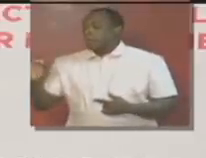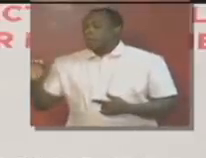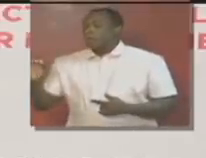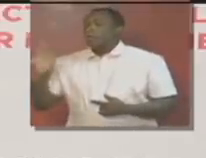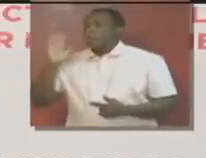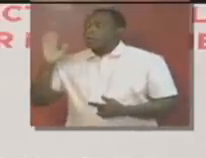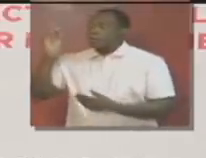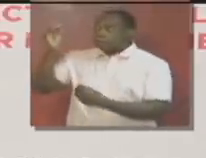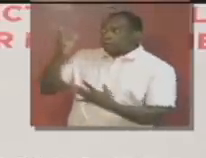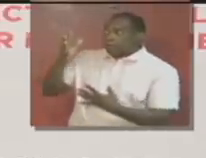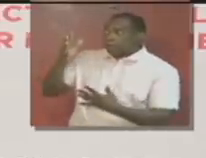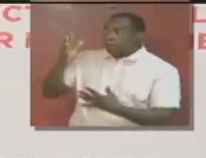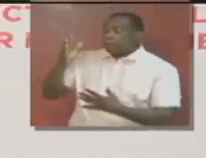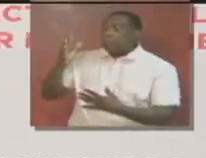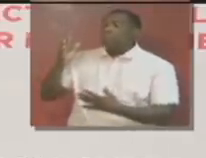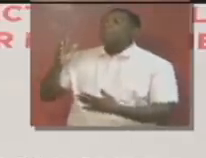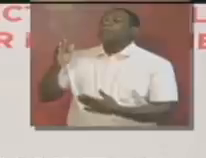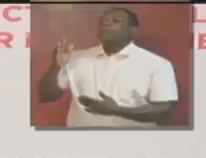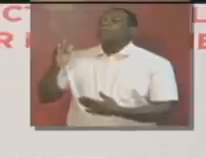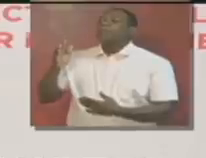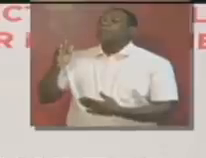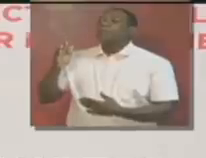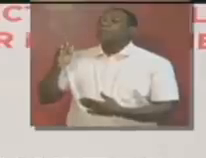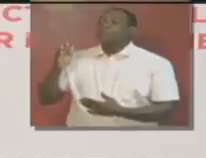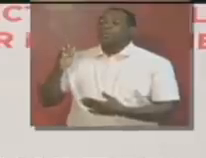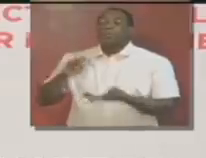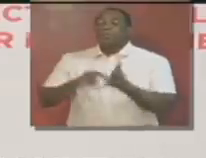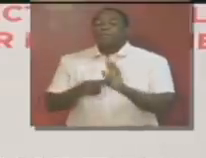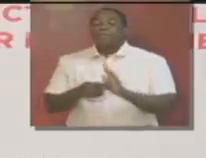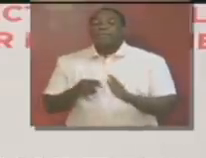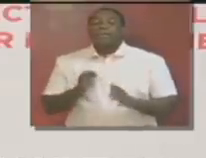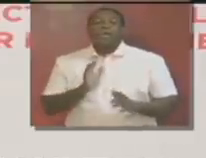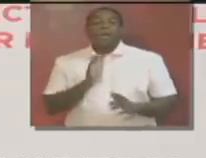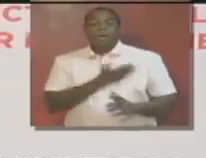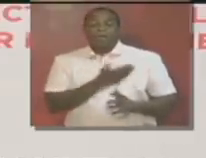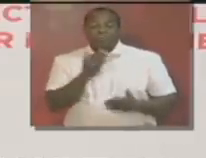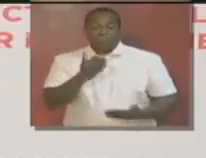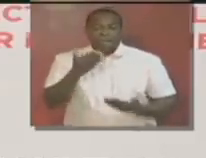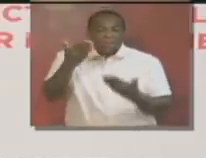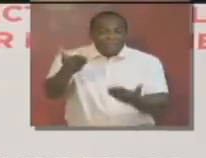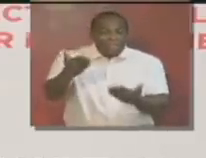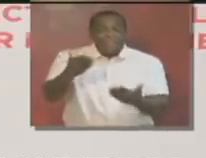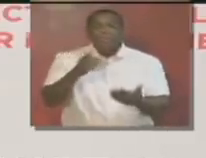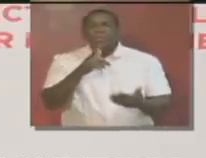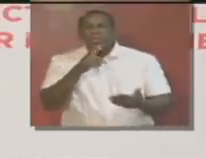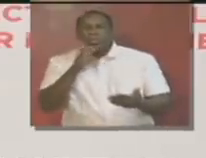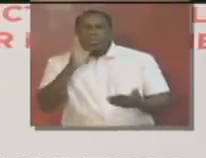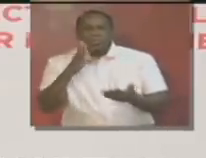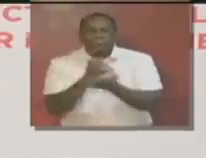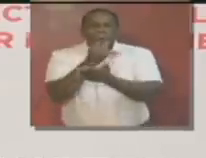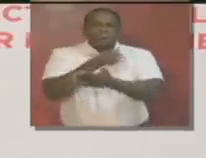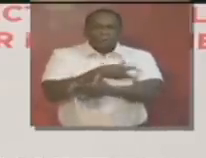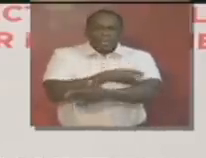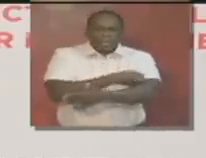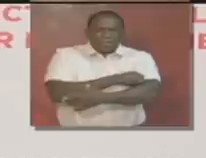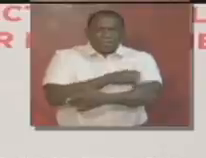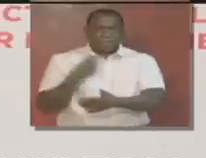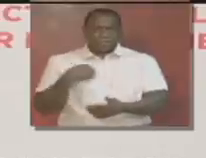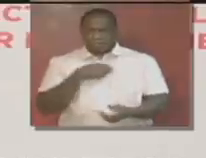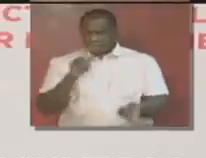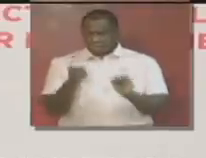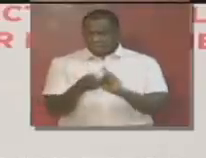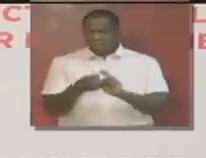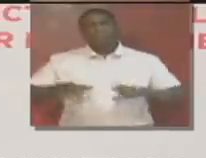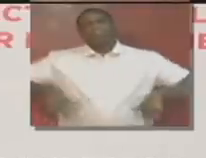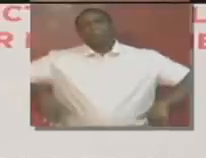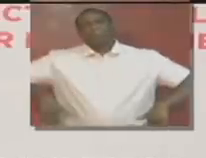recommendations related to who should be vaccinated will have changed. If a change does occur, then that